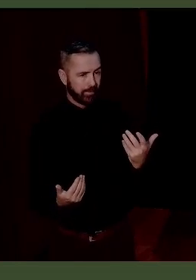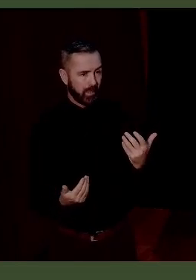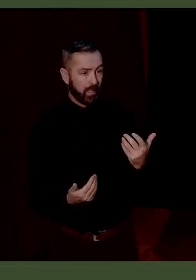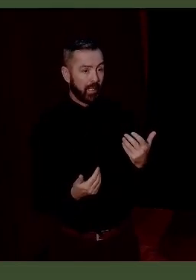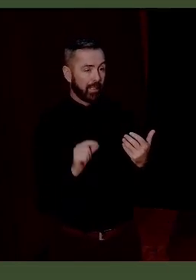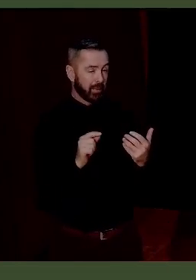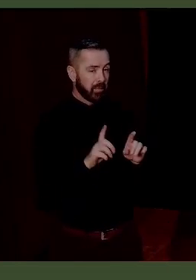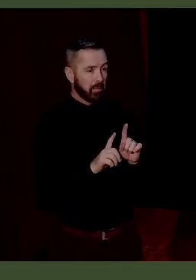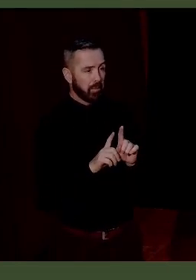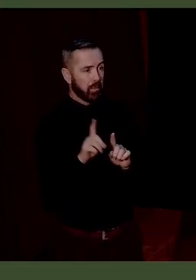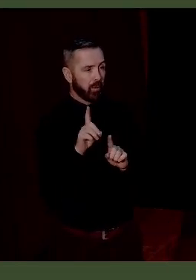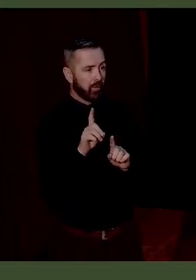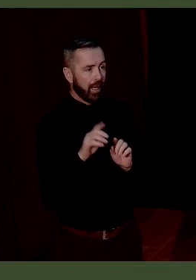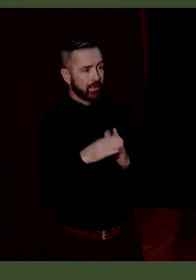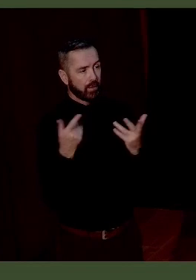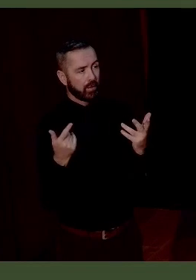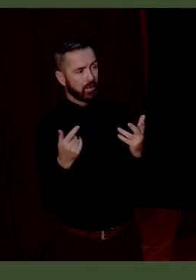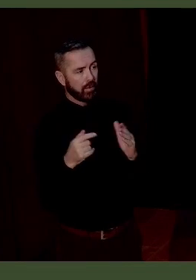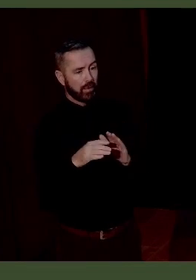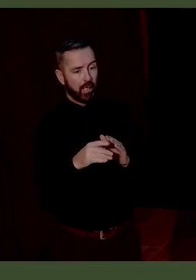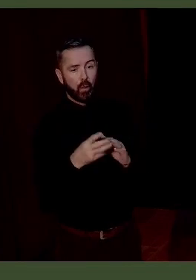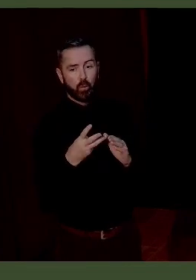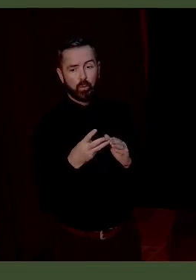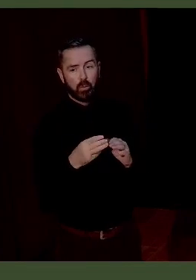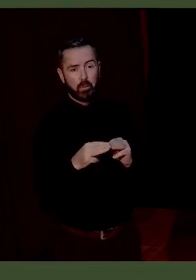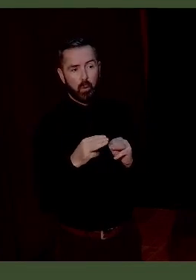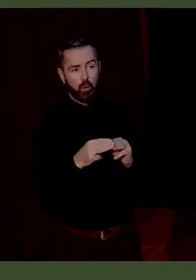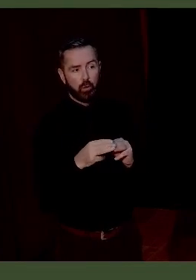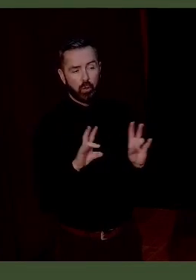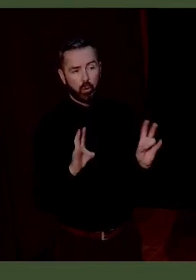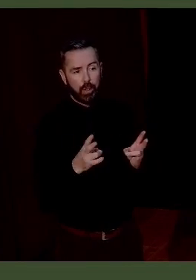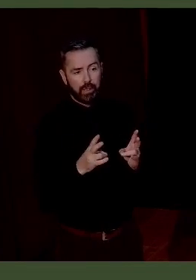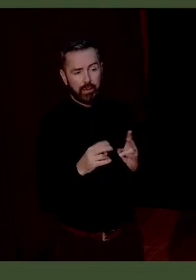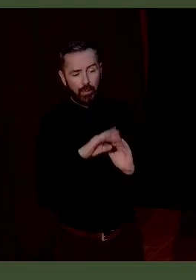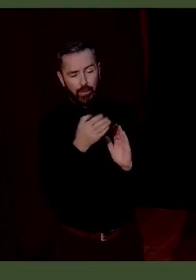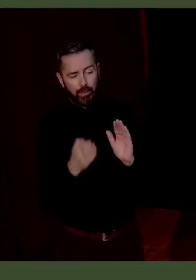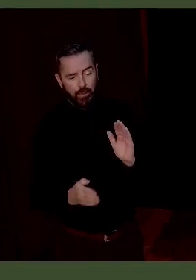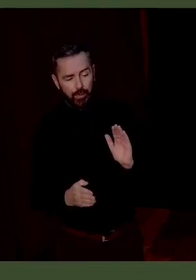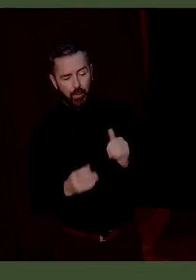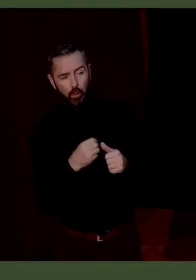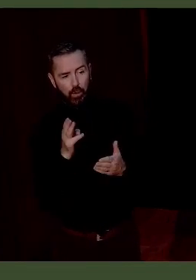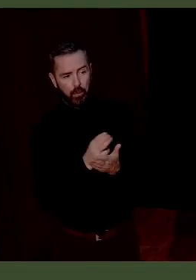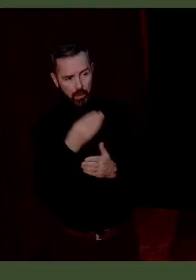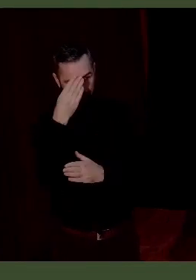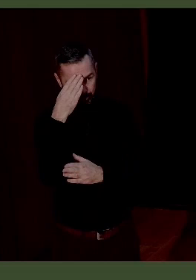Much better improvements, and it's lower and improving more rapidly in Northern Ireland and other parts of the United